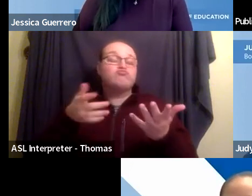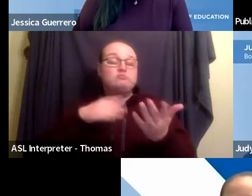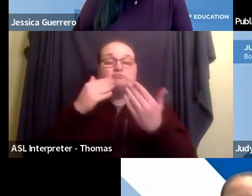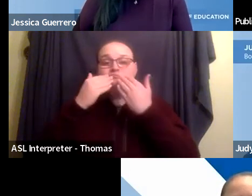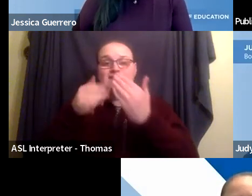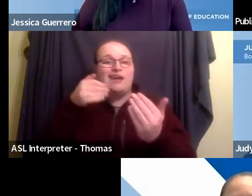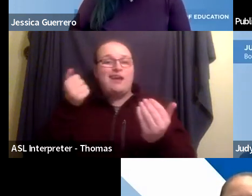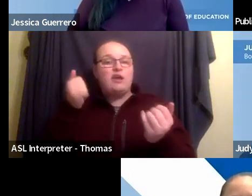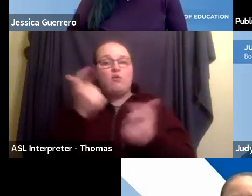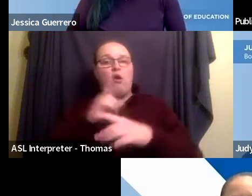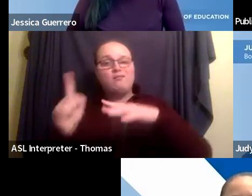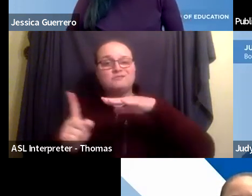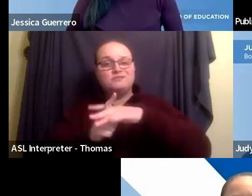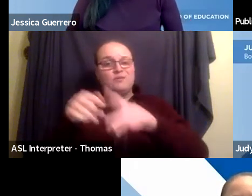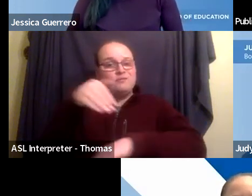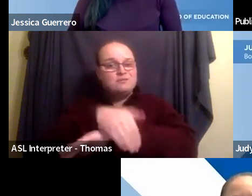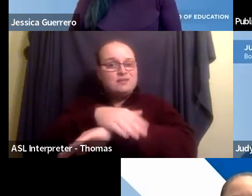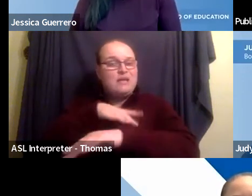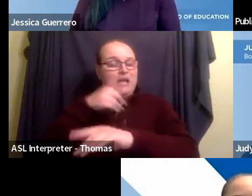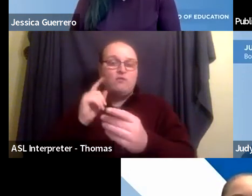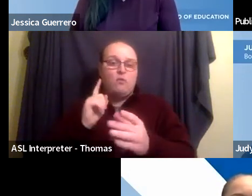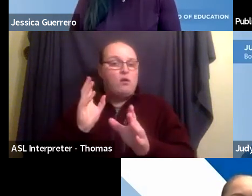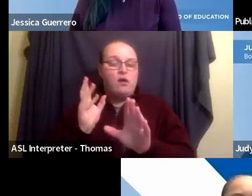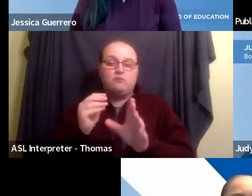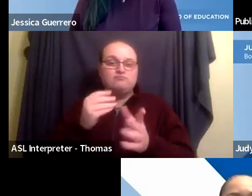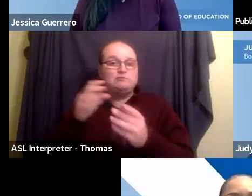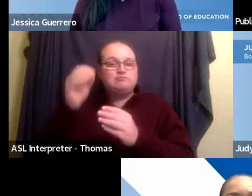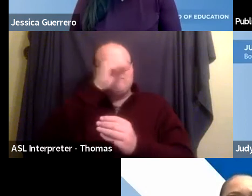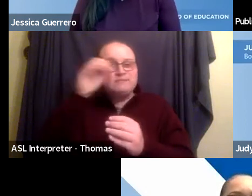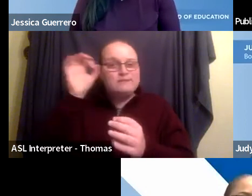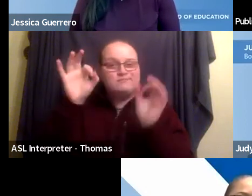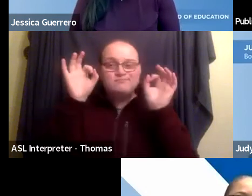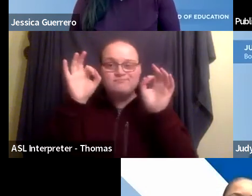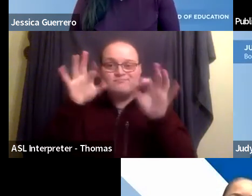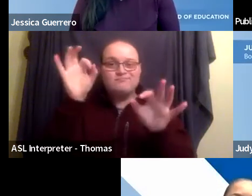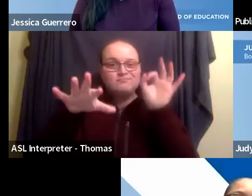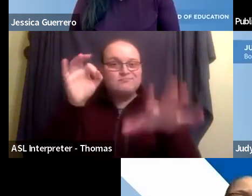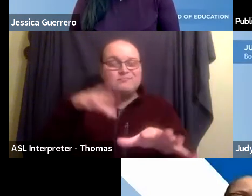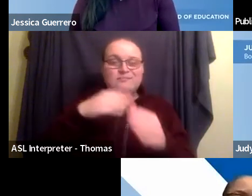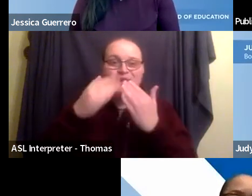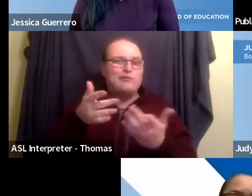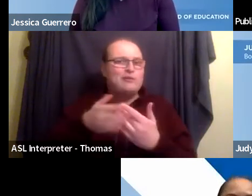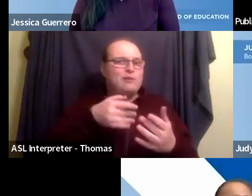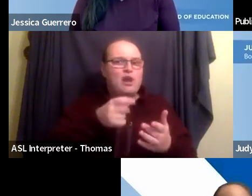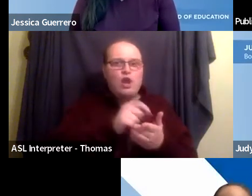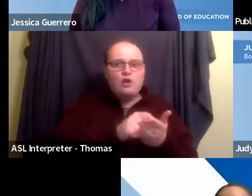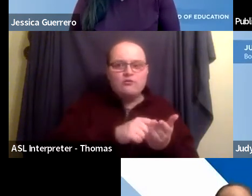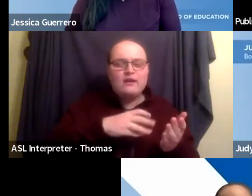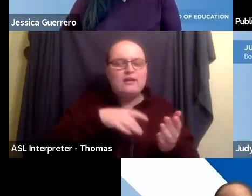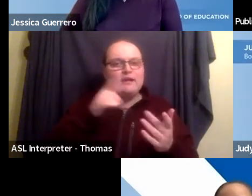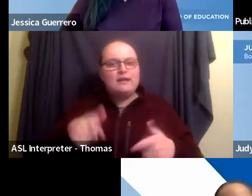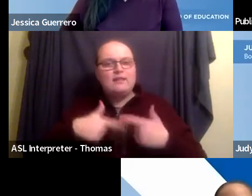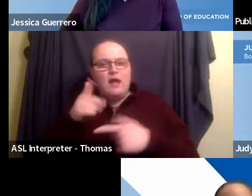for attending tonight and for joining us and providing their comments, either live in writing or with video.